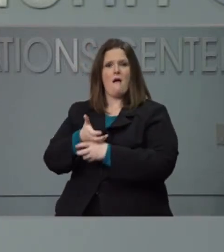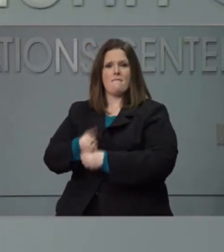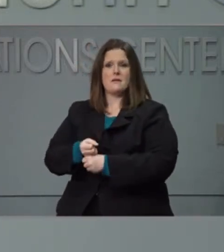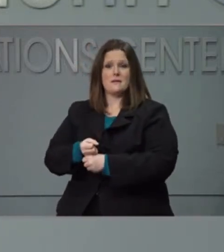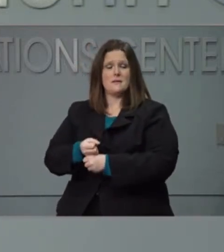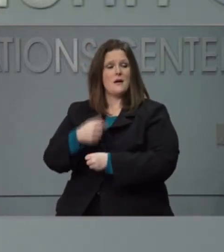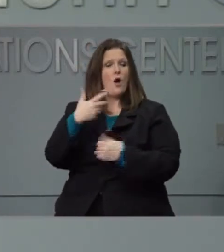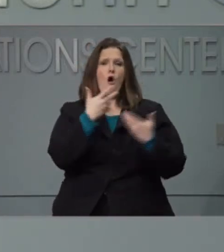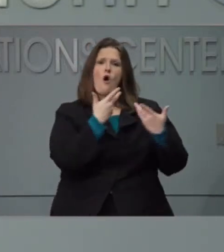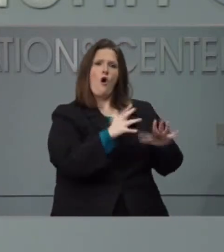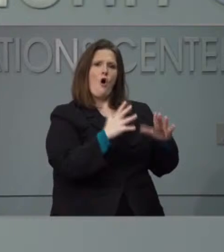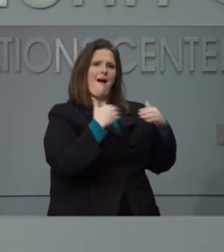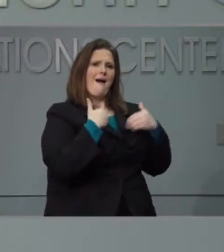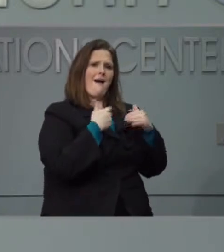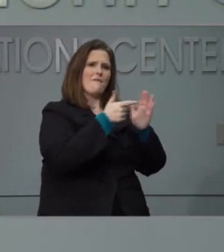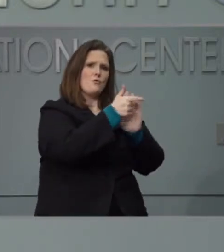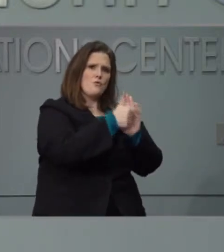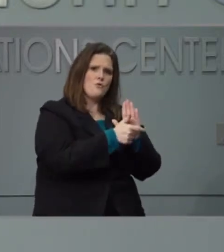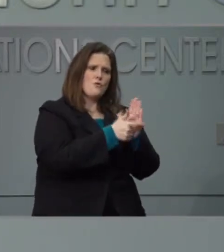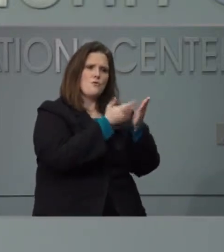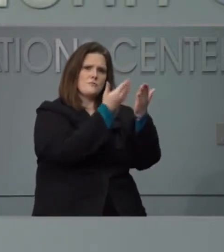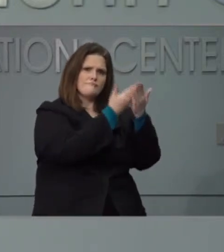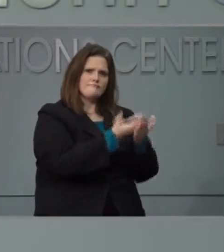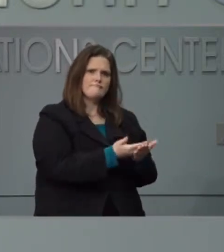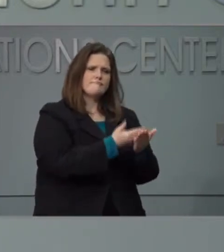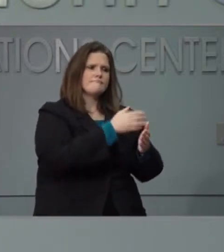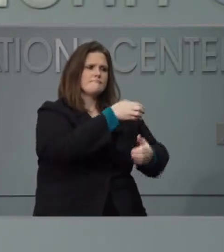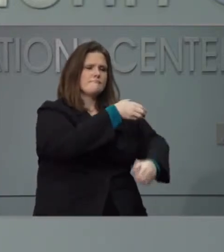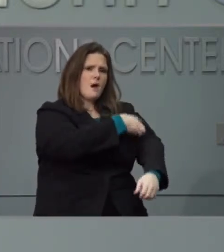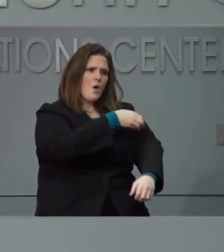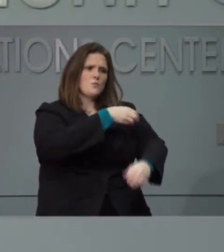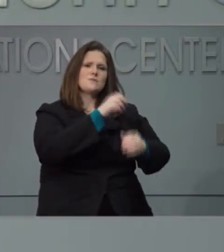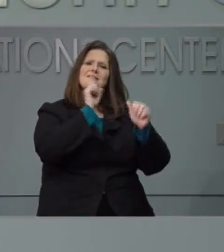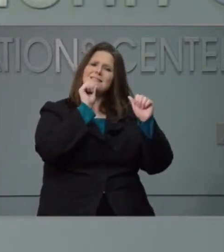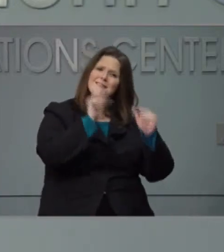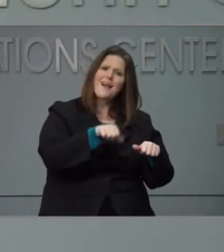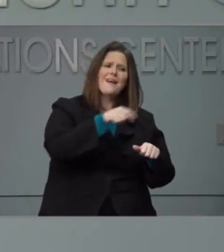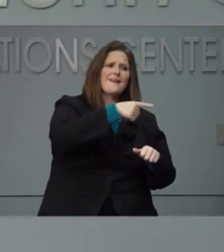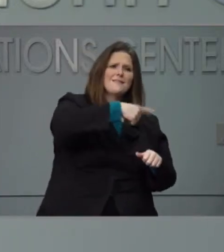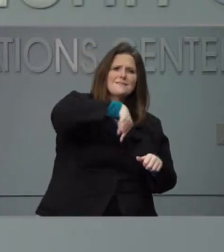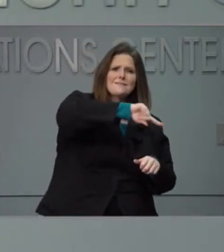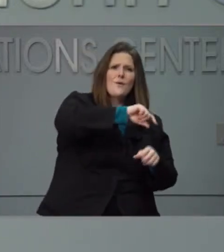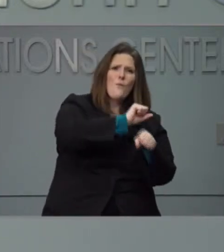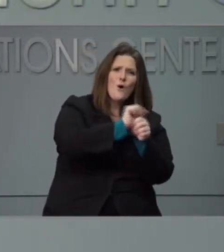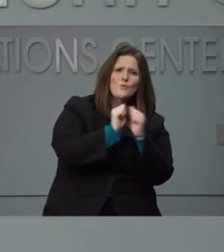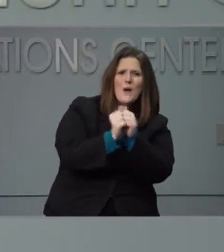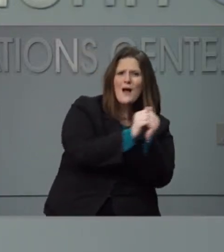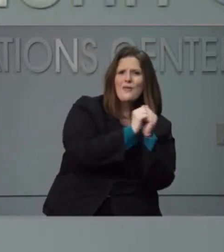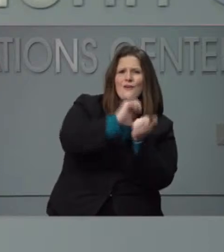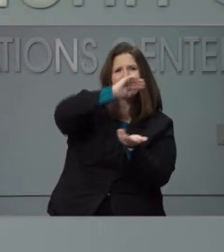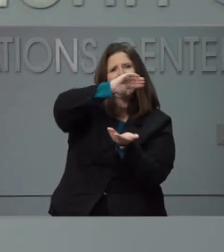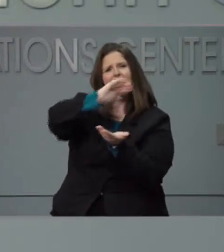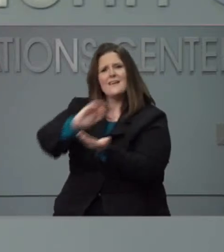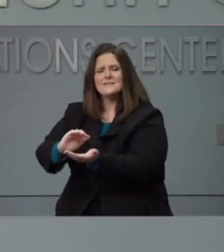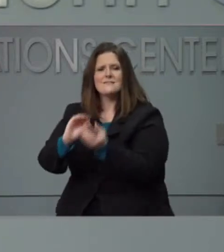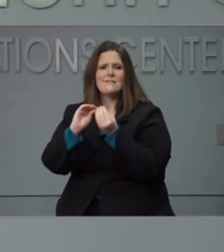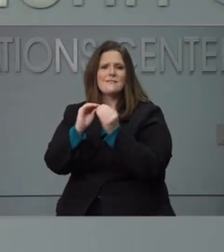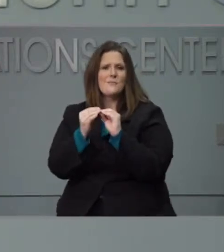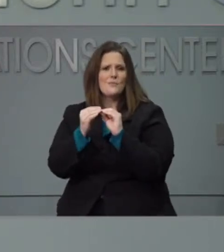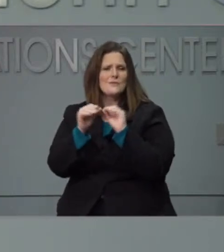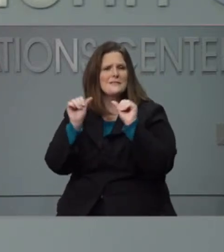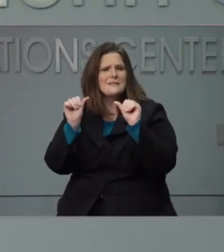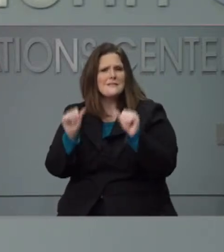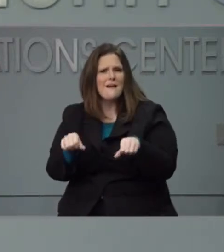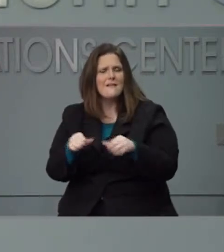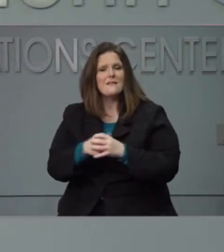able to drive down our numbers. It really takes people working together, but I think more people